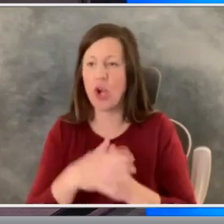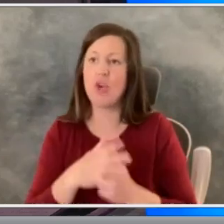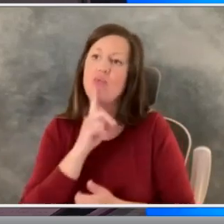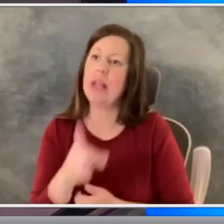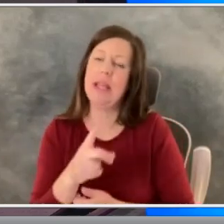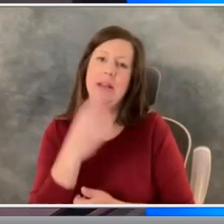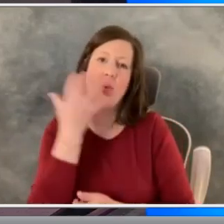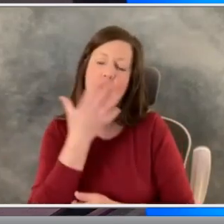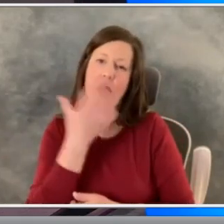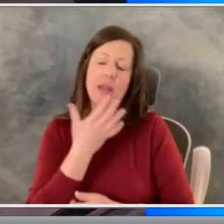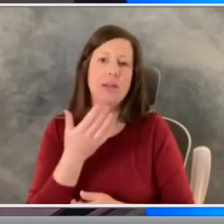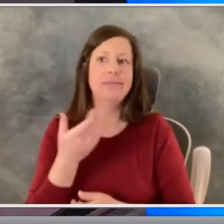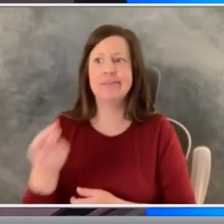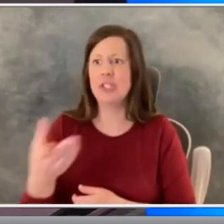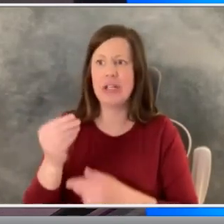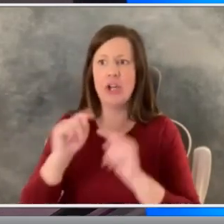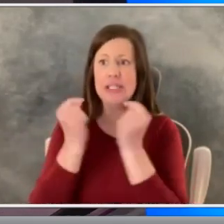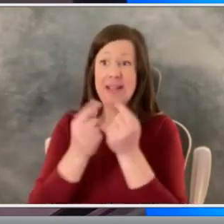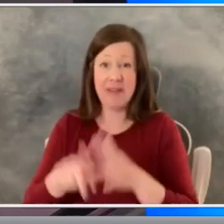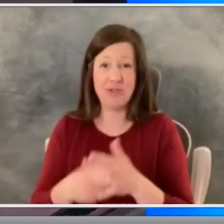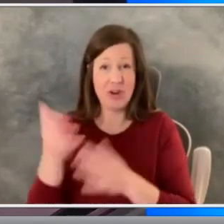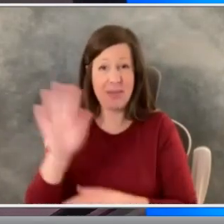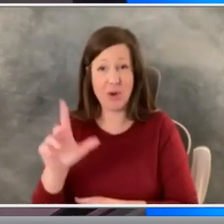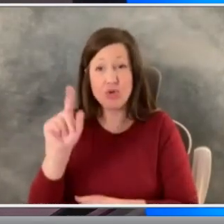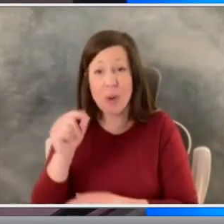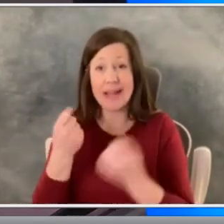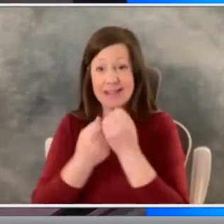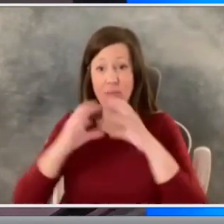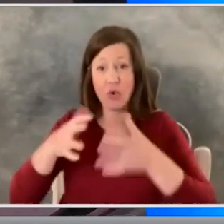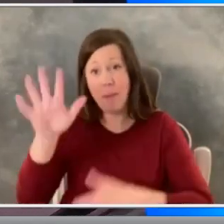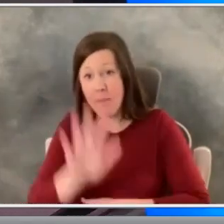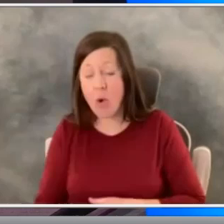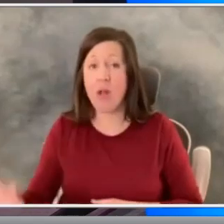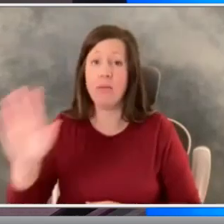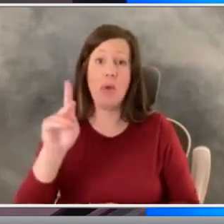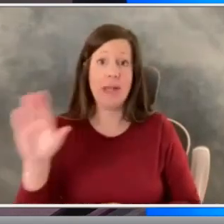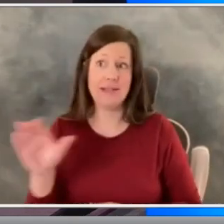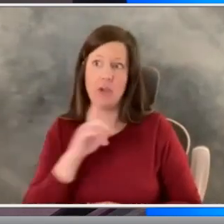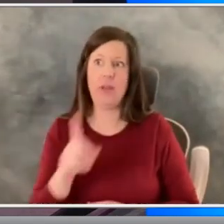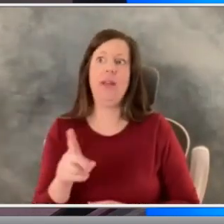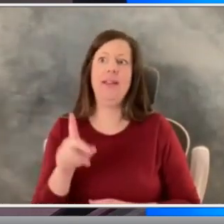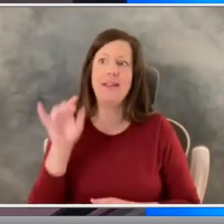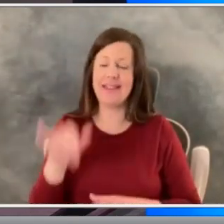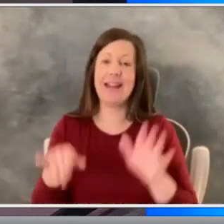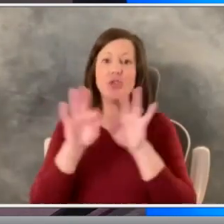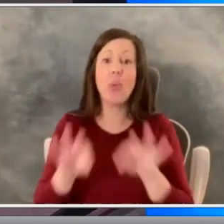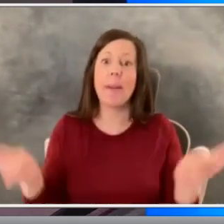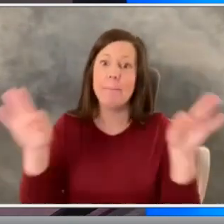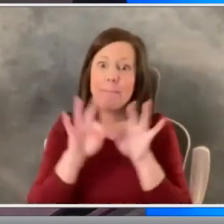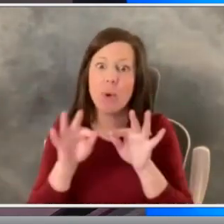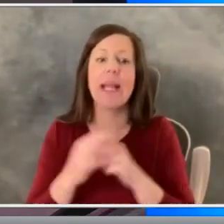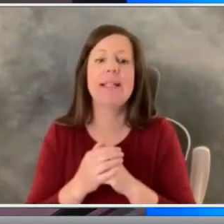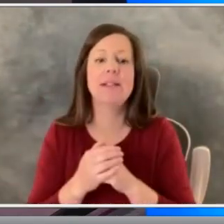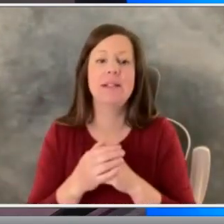and her team have started about 20 support groups here all around Kansas City. So that's so important to get involved